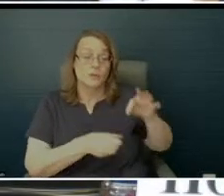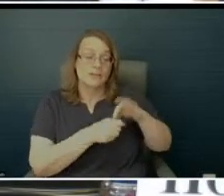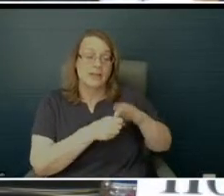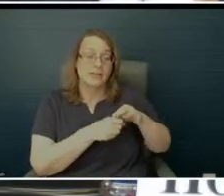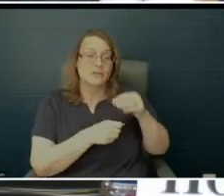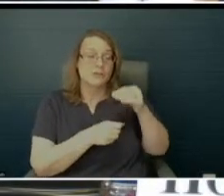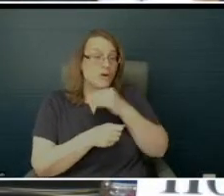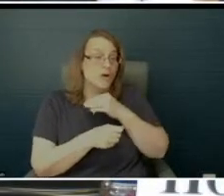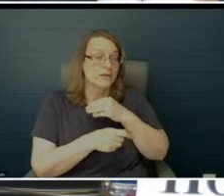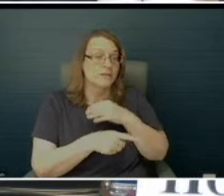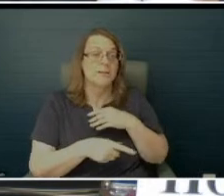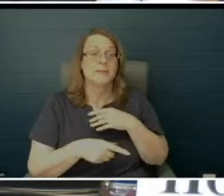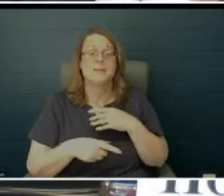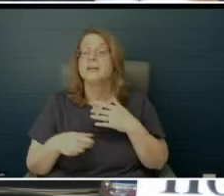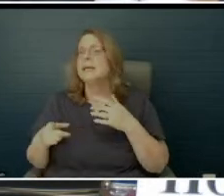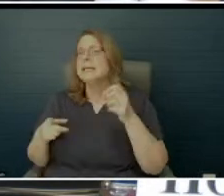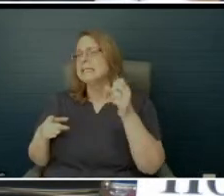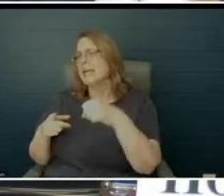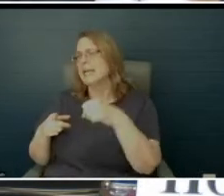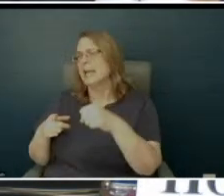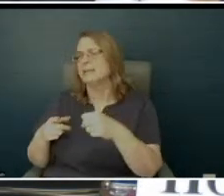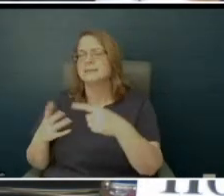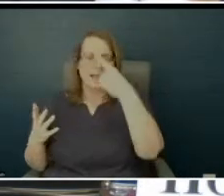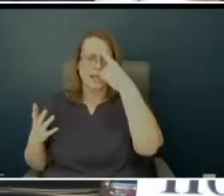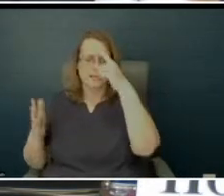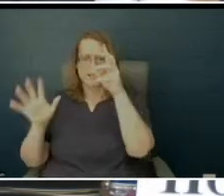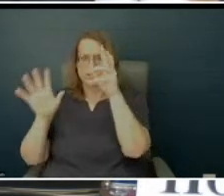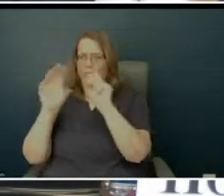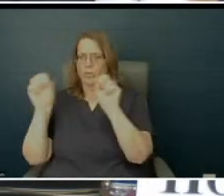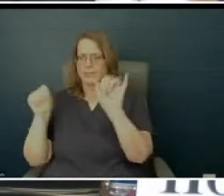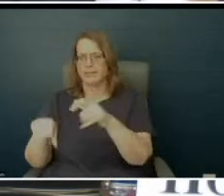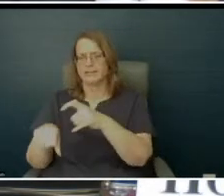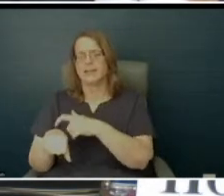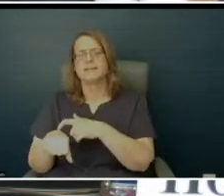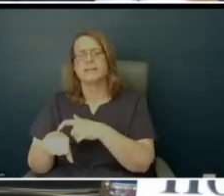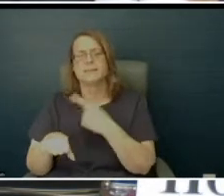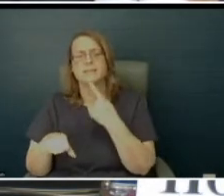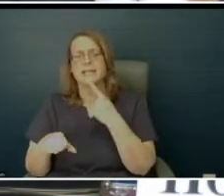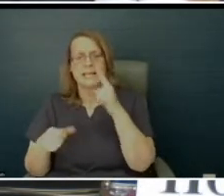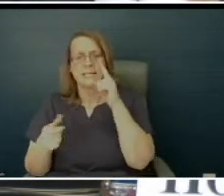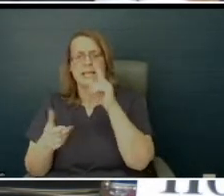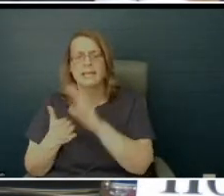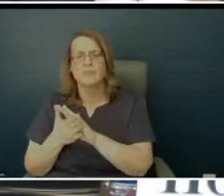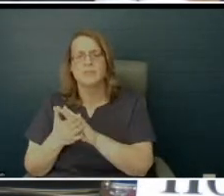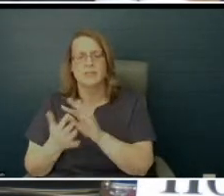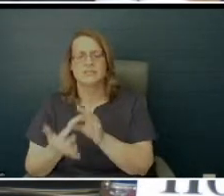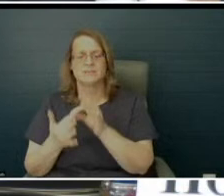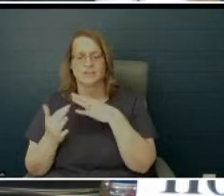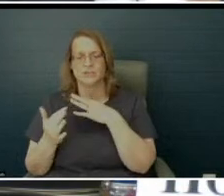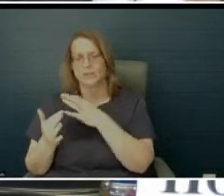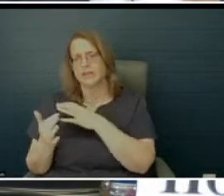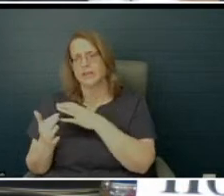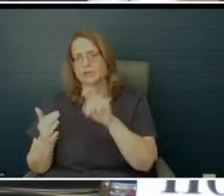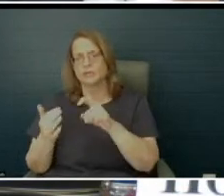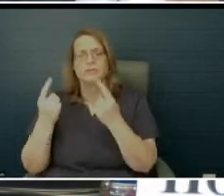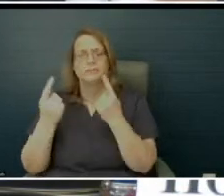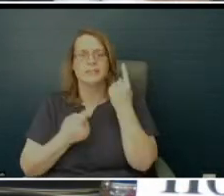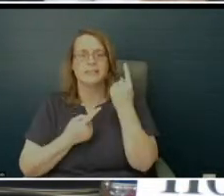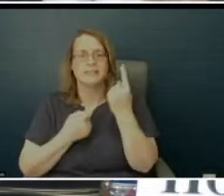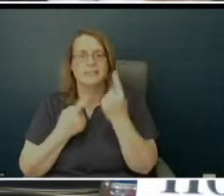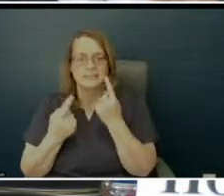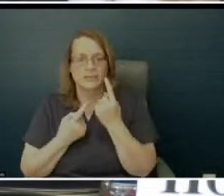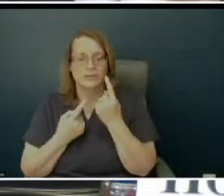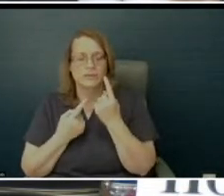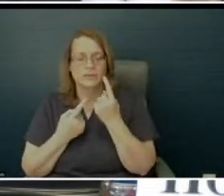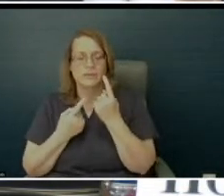think the president was probably vocal at the time that he believed that special counsel was something that should be considered to look into